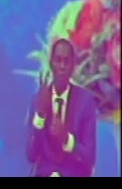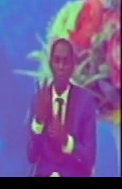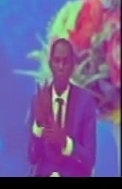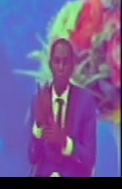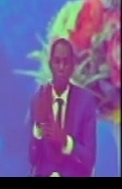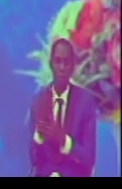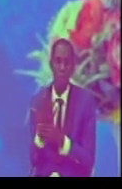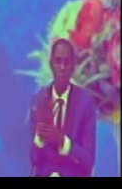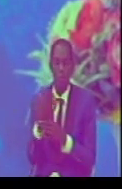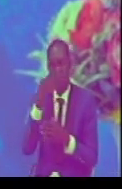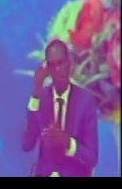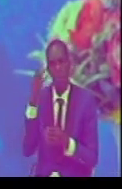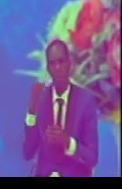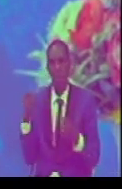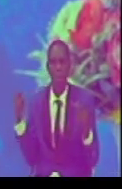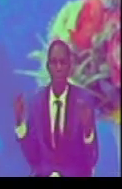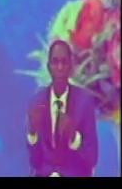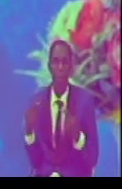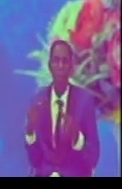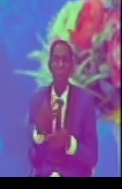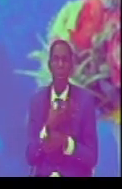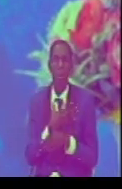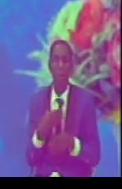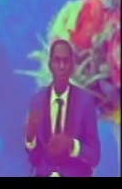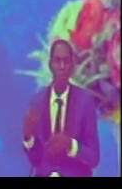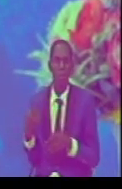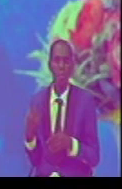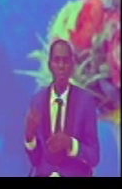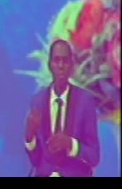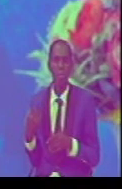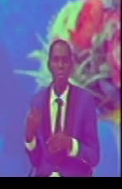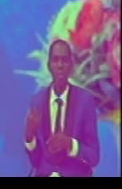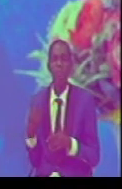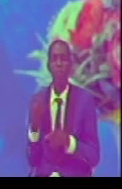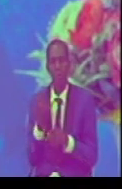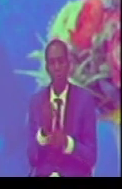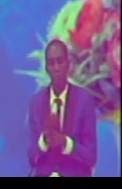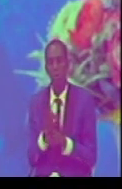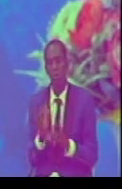my fingers. I was holding it because of the pains.